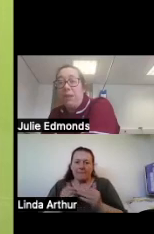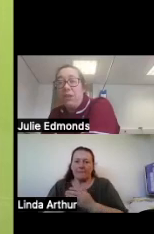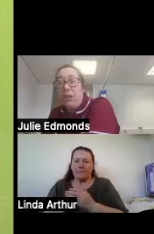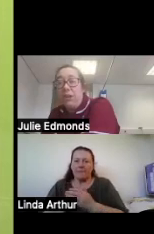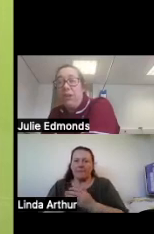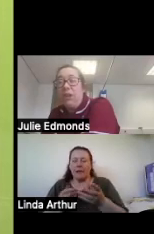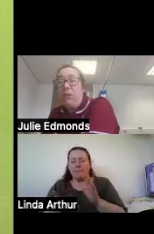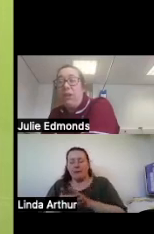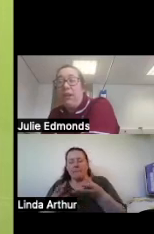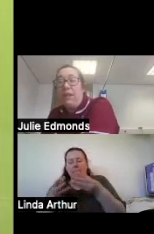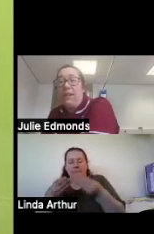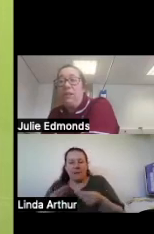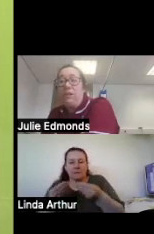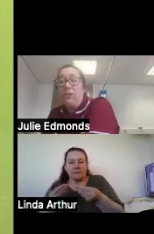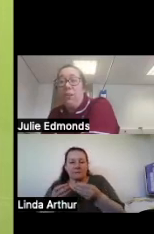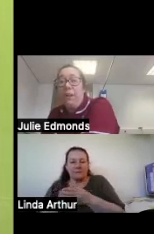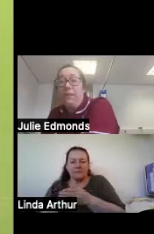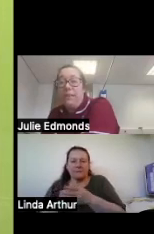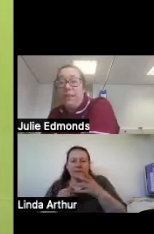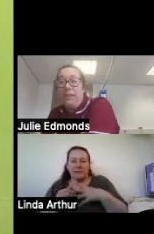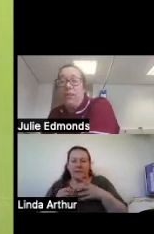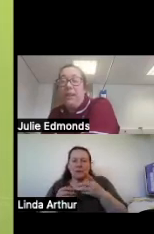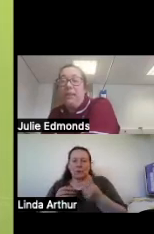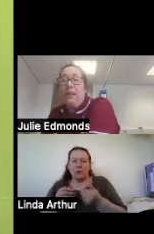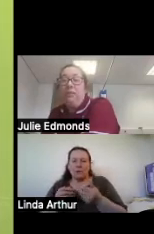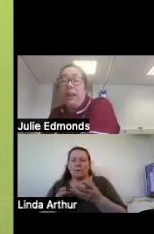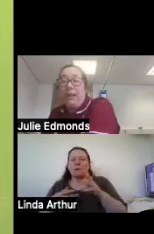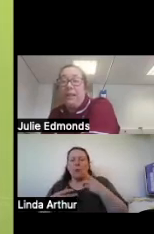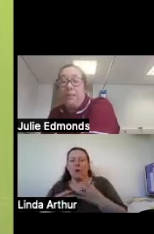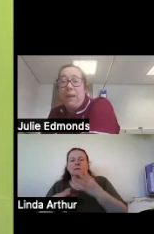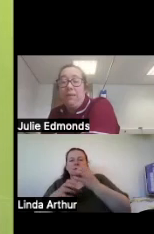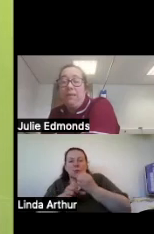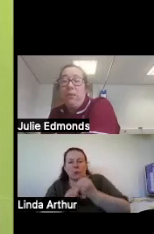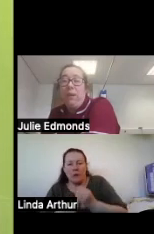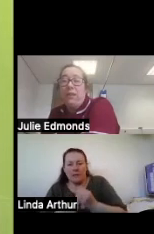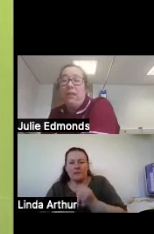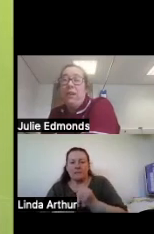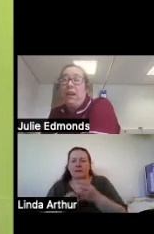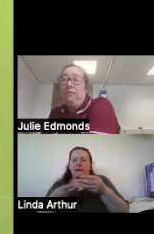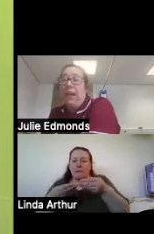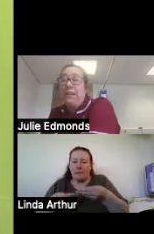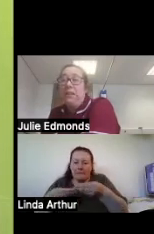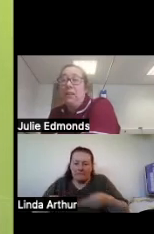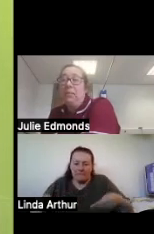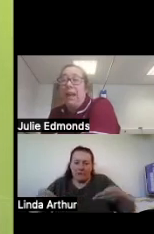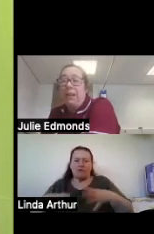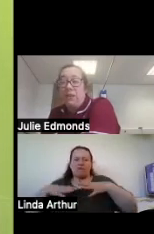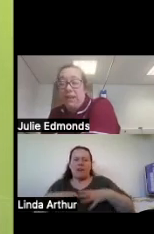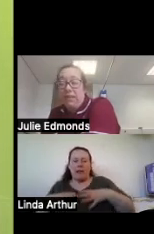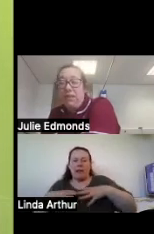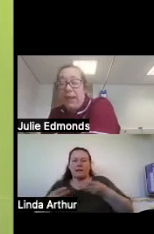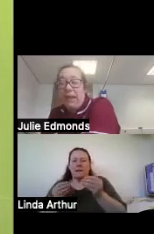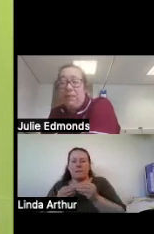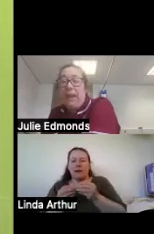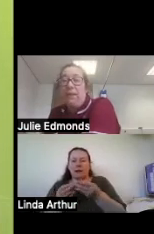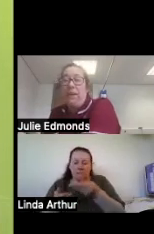big muscular organ, and it needs to do one big sustained squeeze, relaxing the pelvic floor muscle and relaxing the bladder